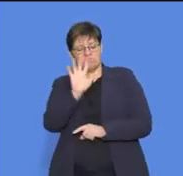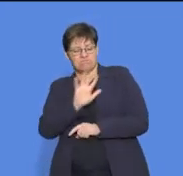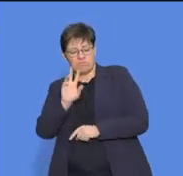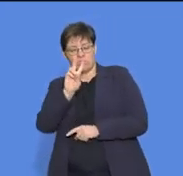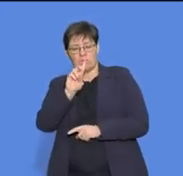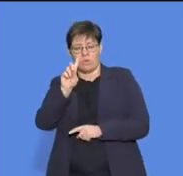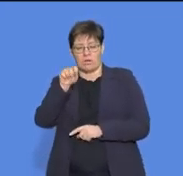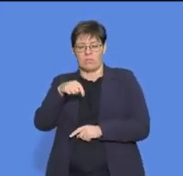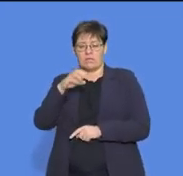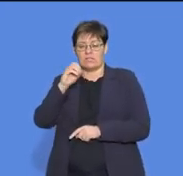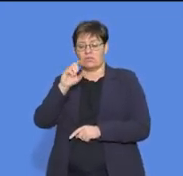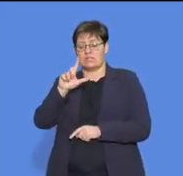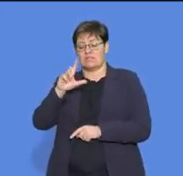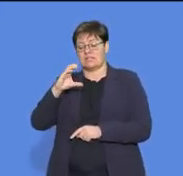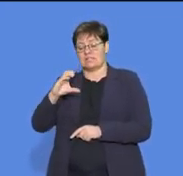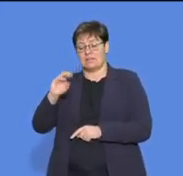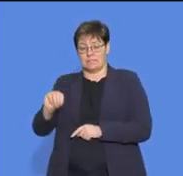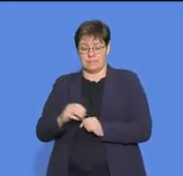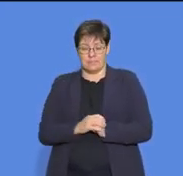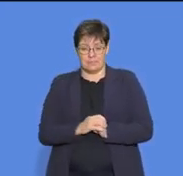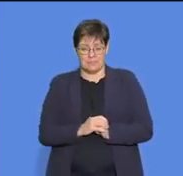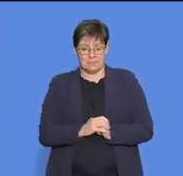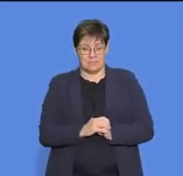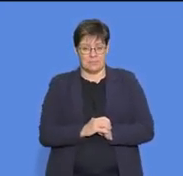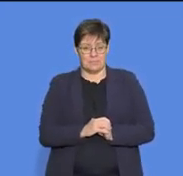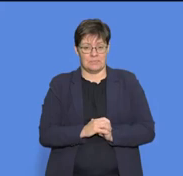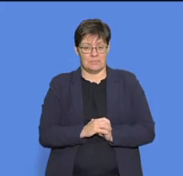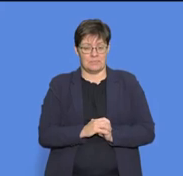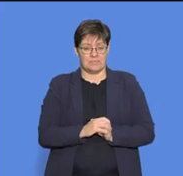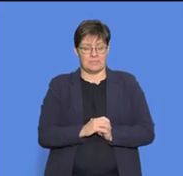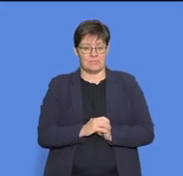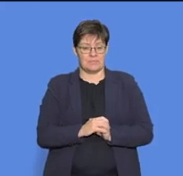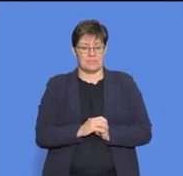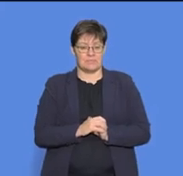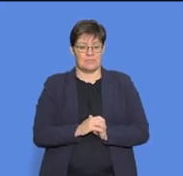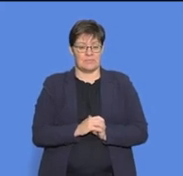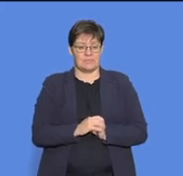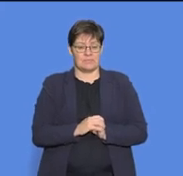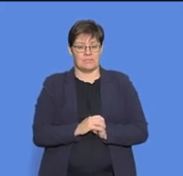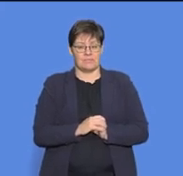up with TS being approximately 21,07 centimeters.